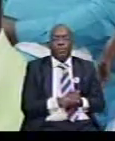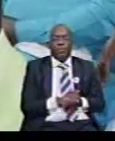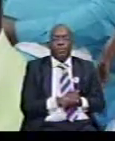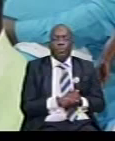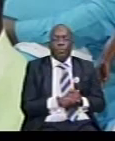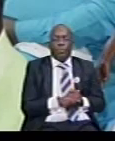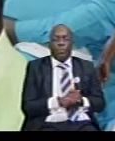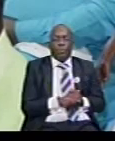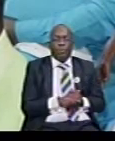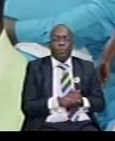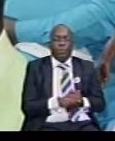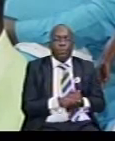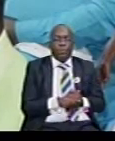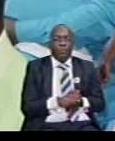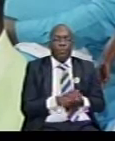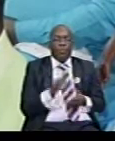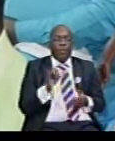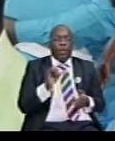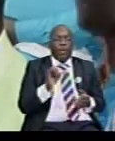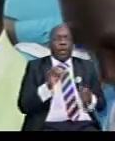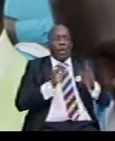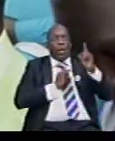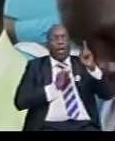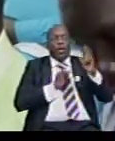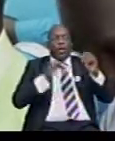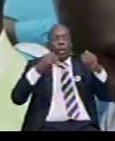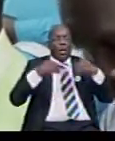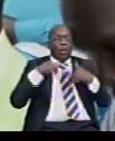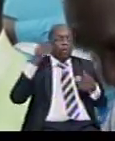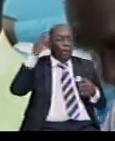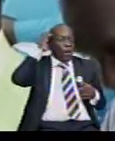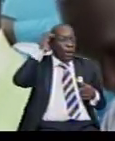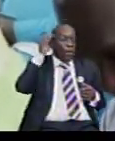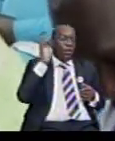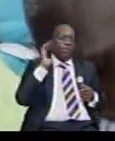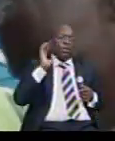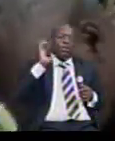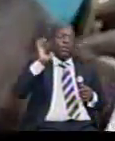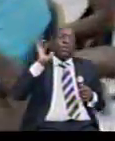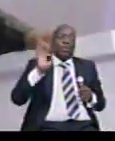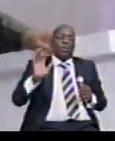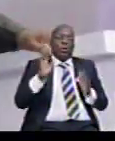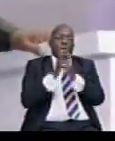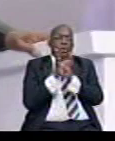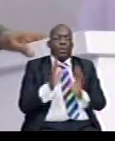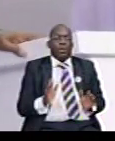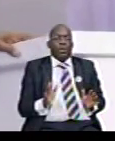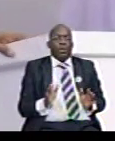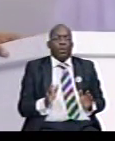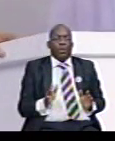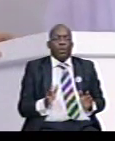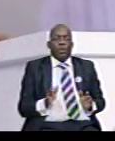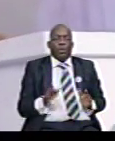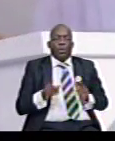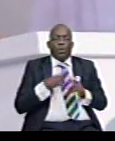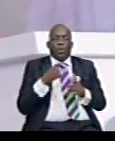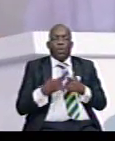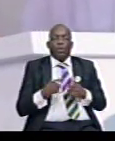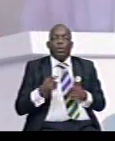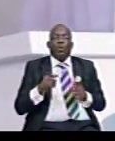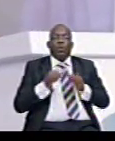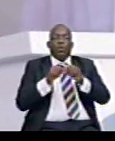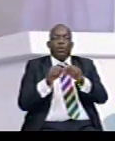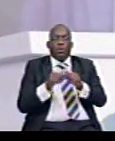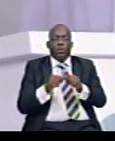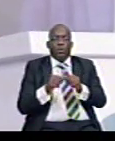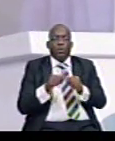name. I have heard your prayer. Then it goes on to say that